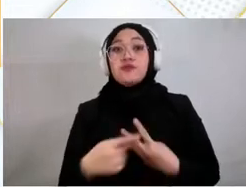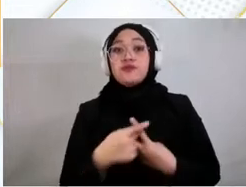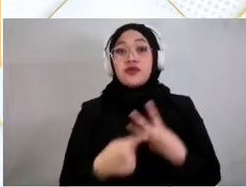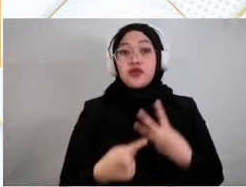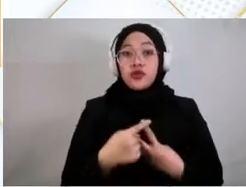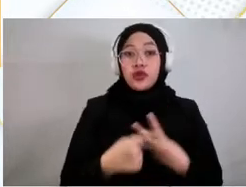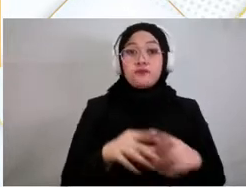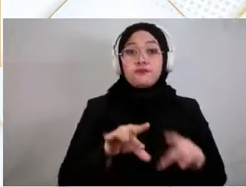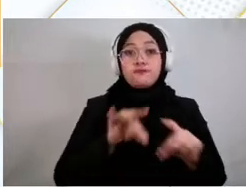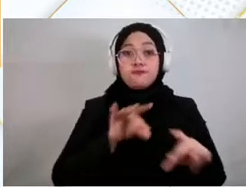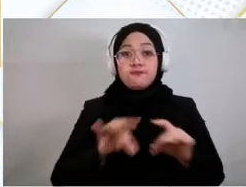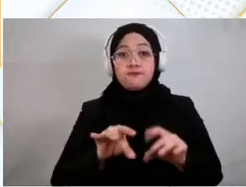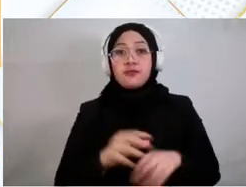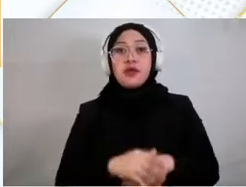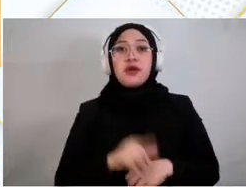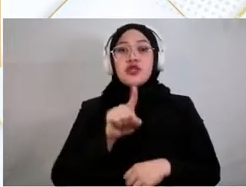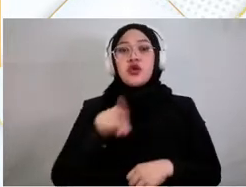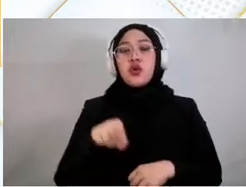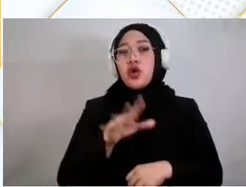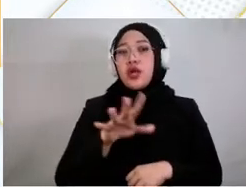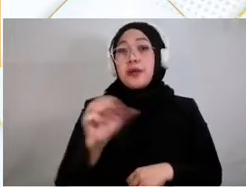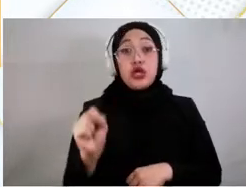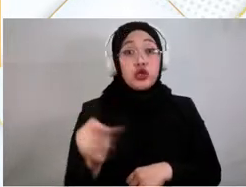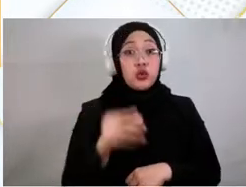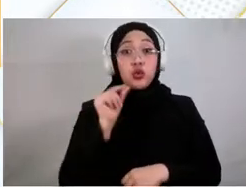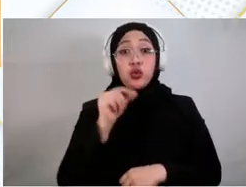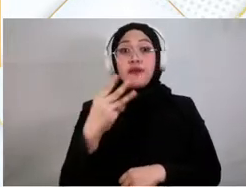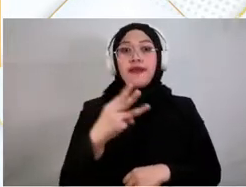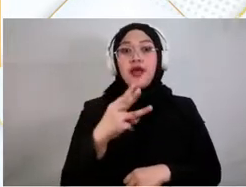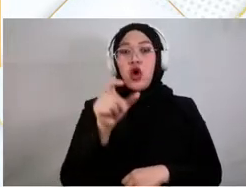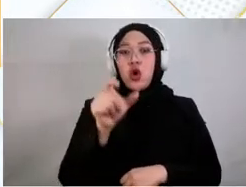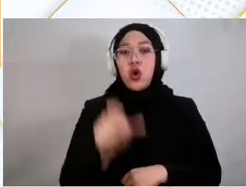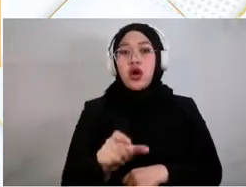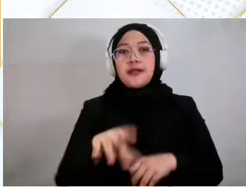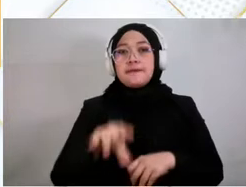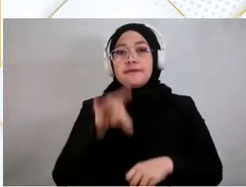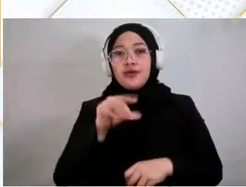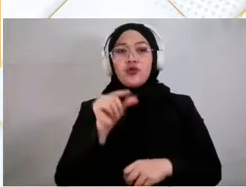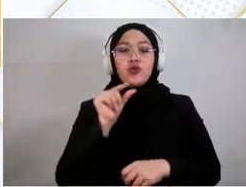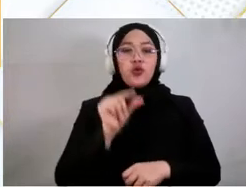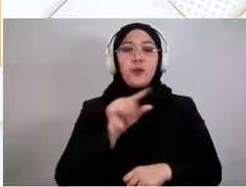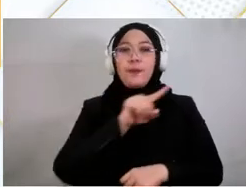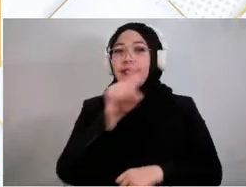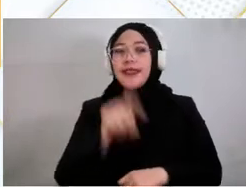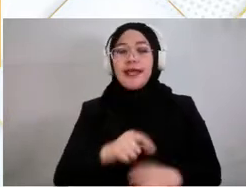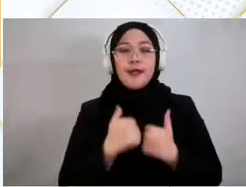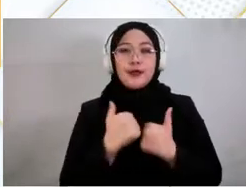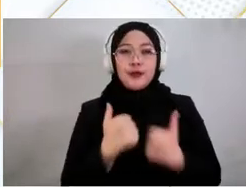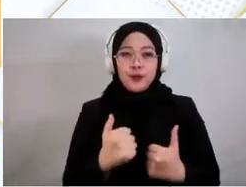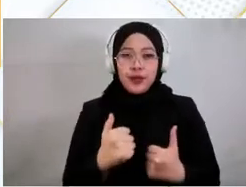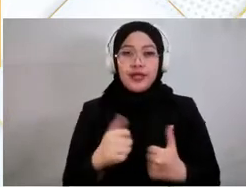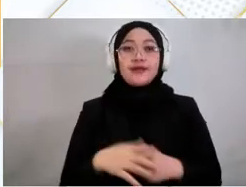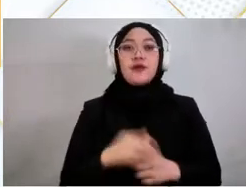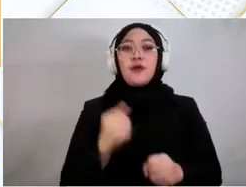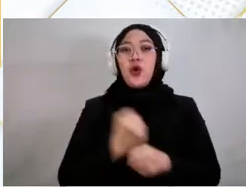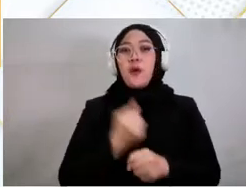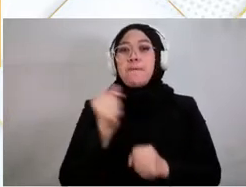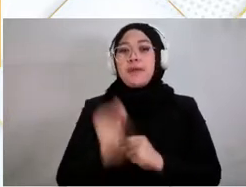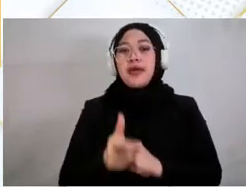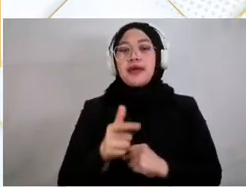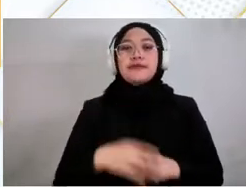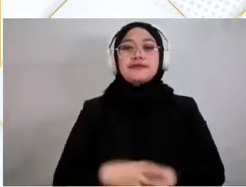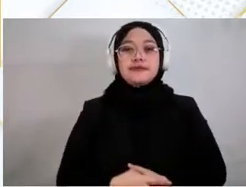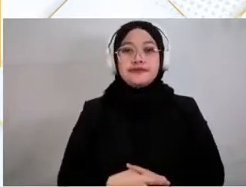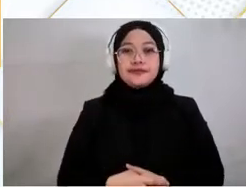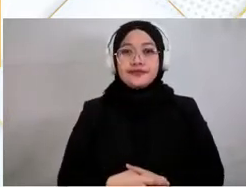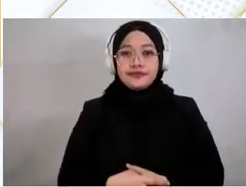There's a total of 1.5 million rupiah for three participants with the best questions that will be given in the form of GoPay. Moving on